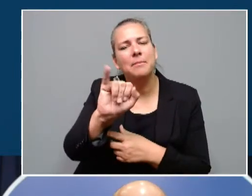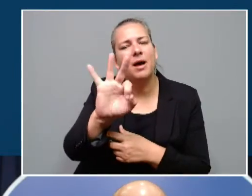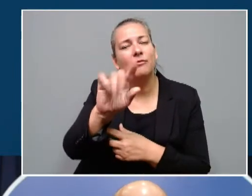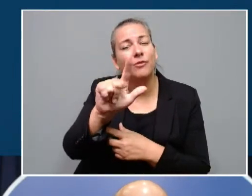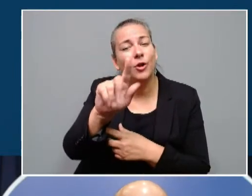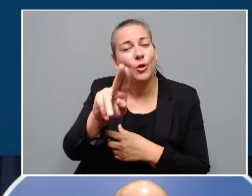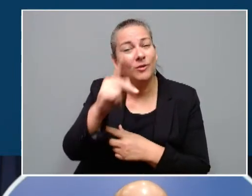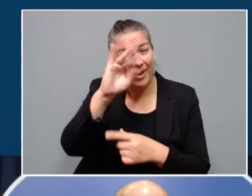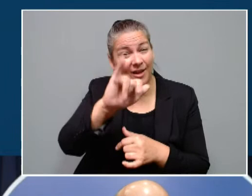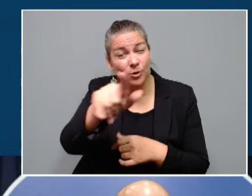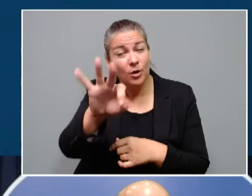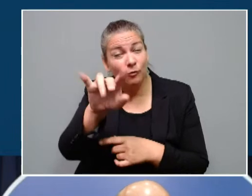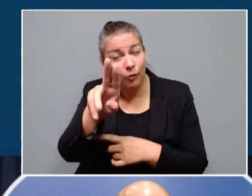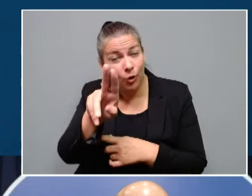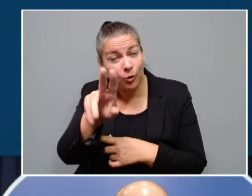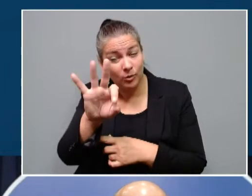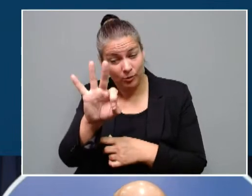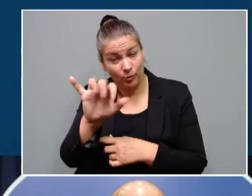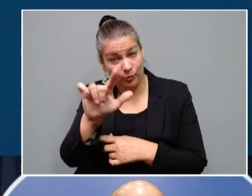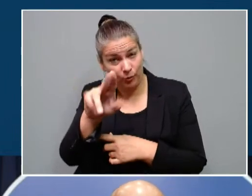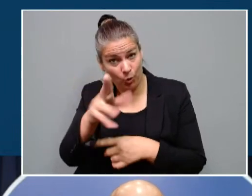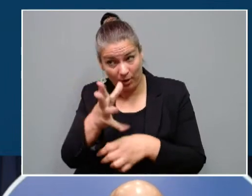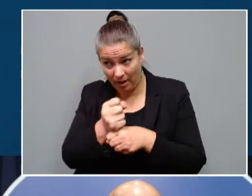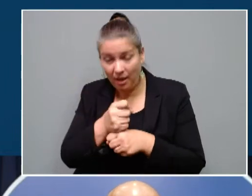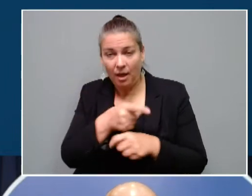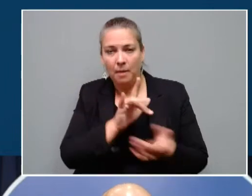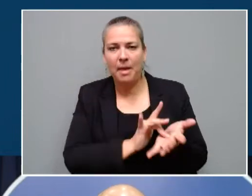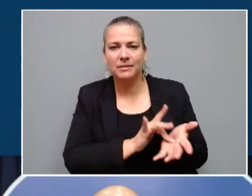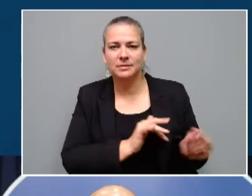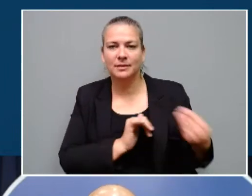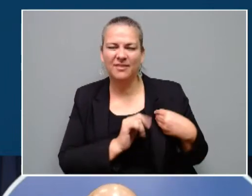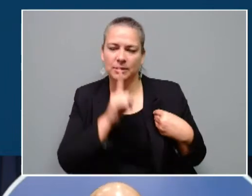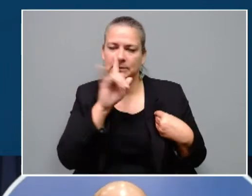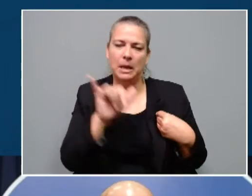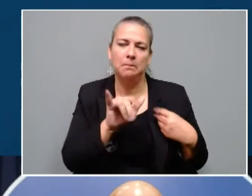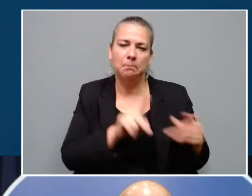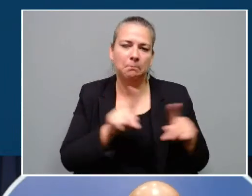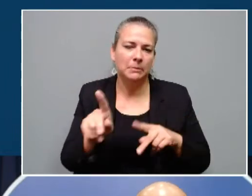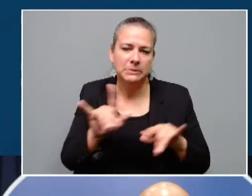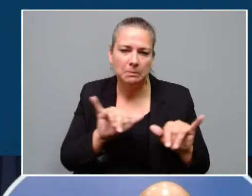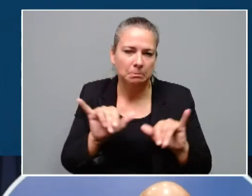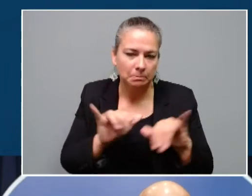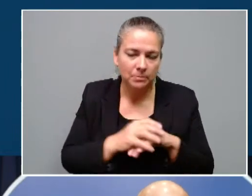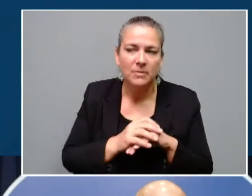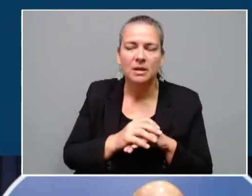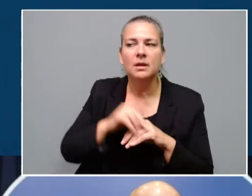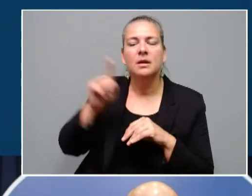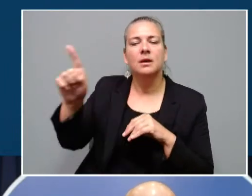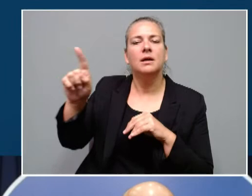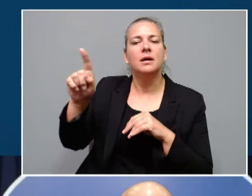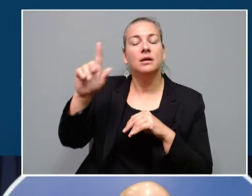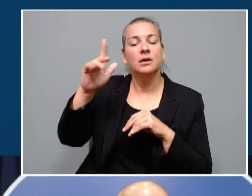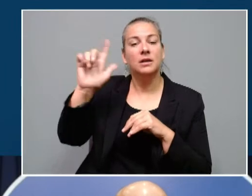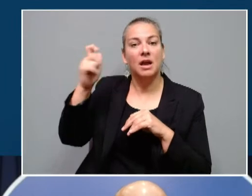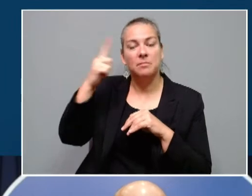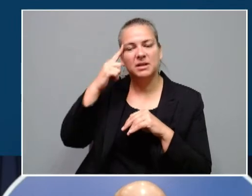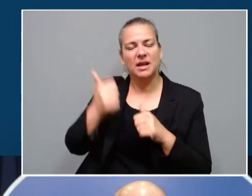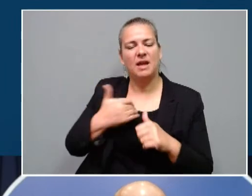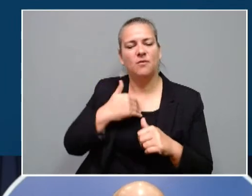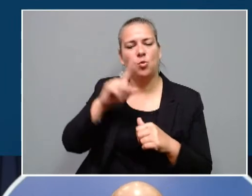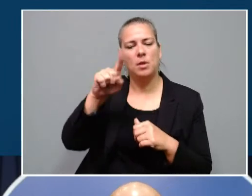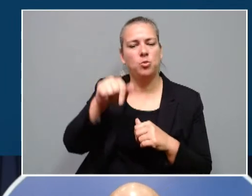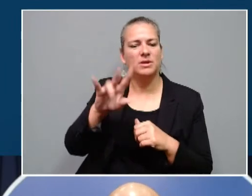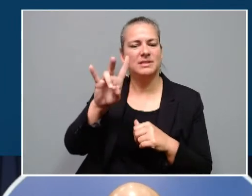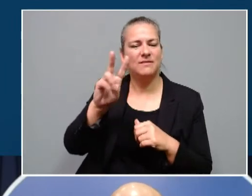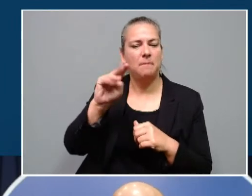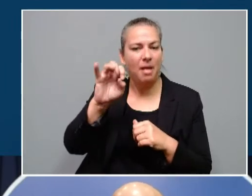in large quantities in the early months. The federal government has apparently contracted for about 1.7 million doses. That's for the whole